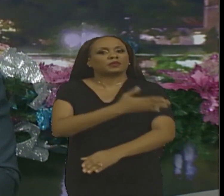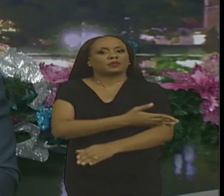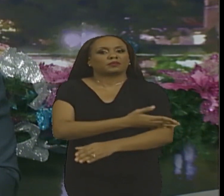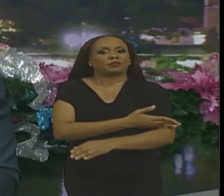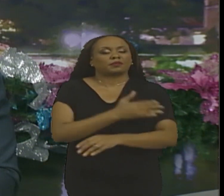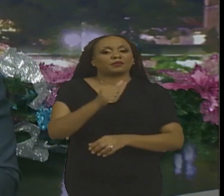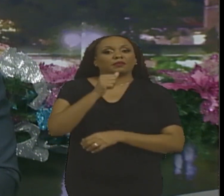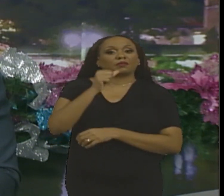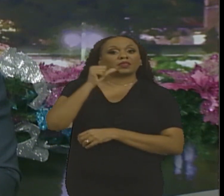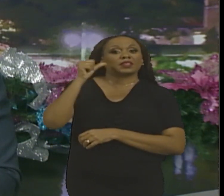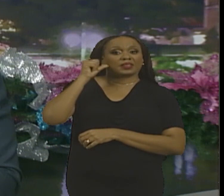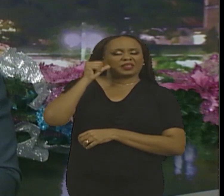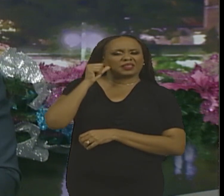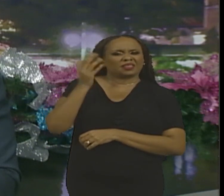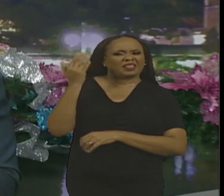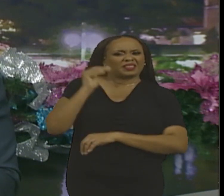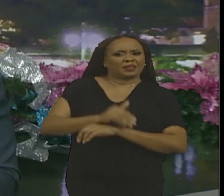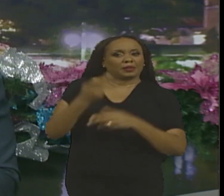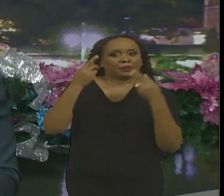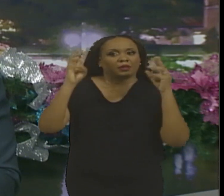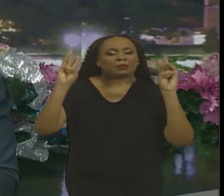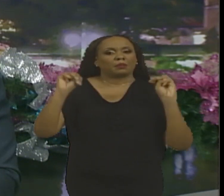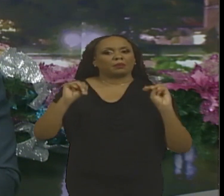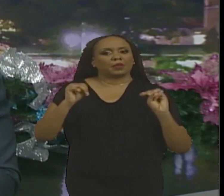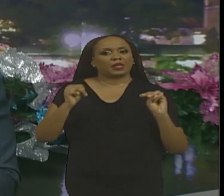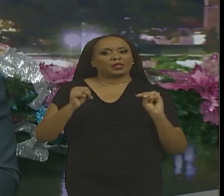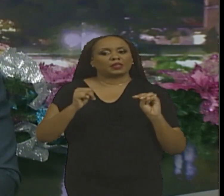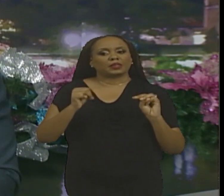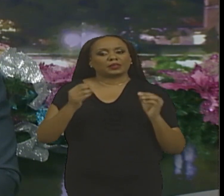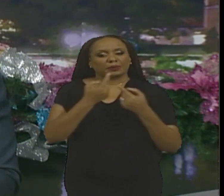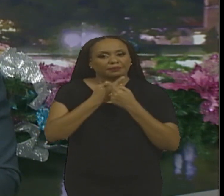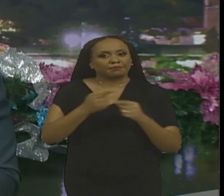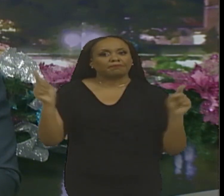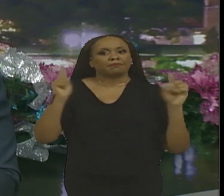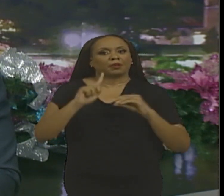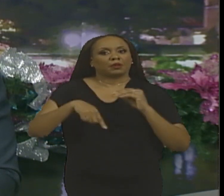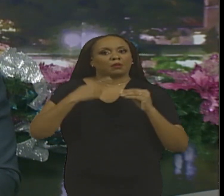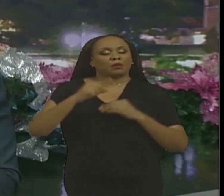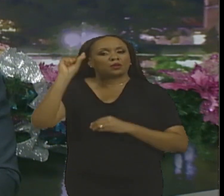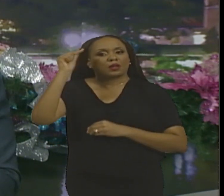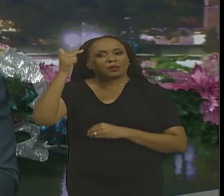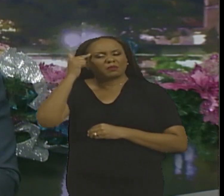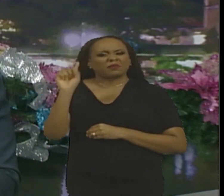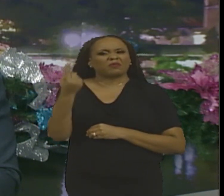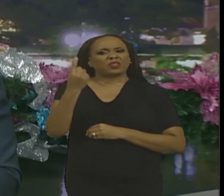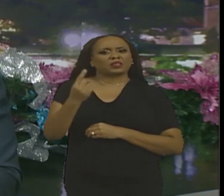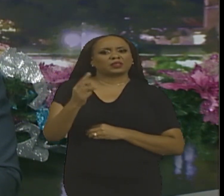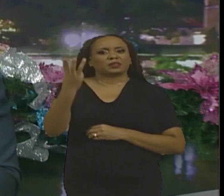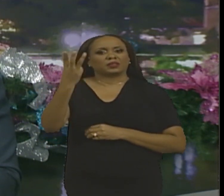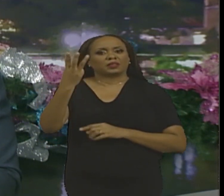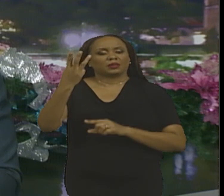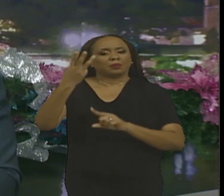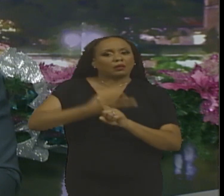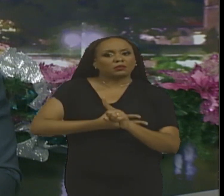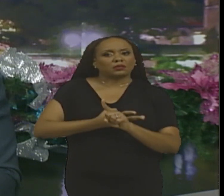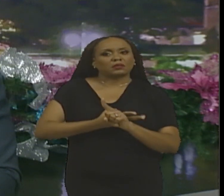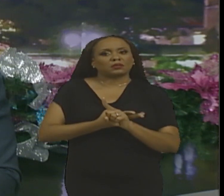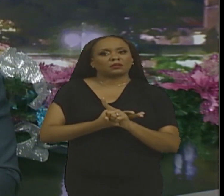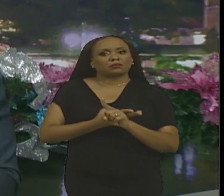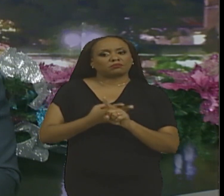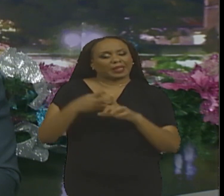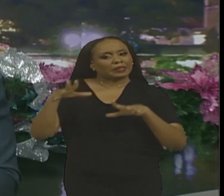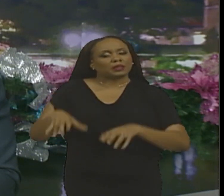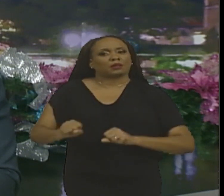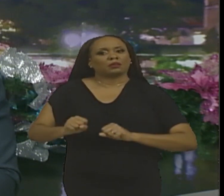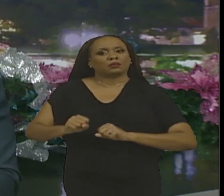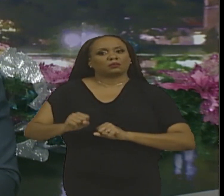floor of Parliament last evening, the Prime Minister reported on her government's performance for its first 6 months in office. In speaking about the repealed